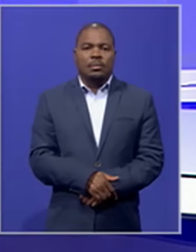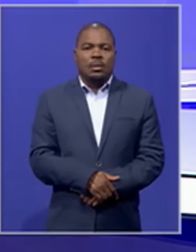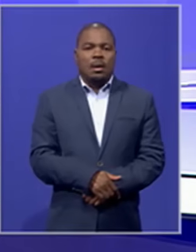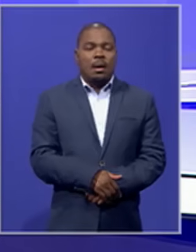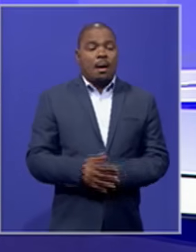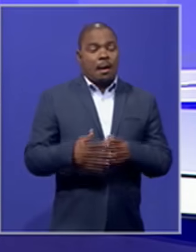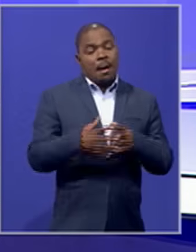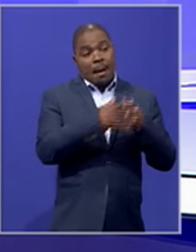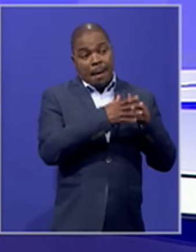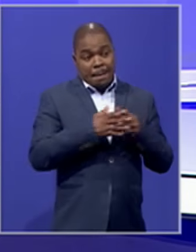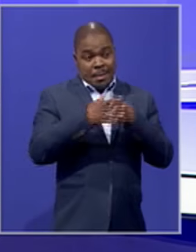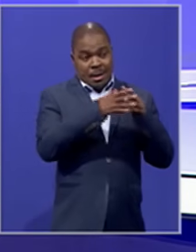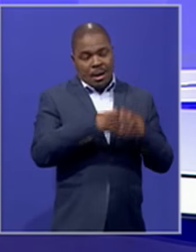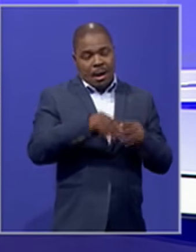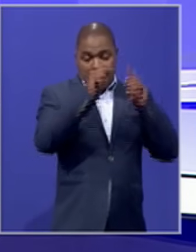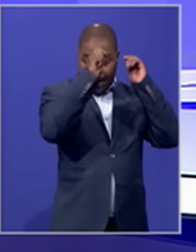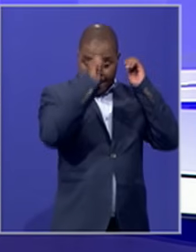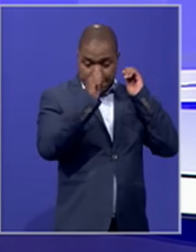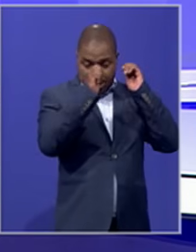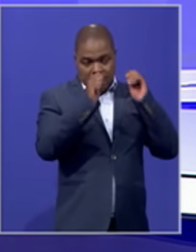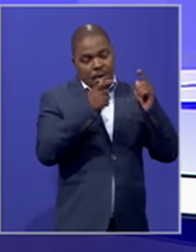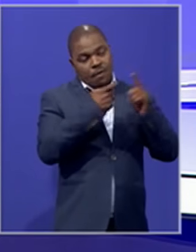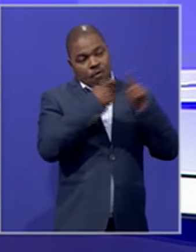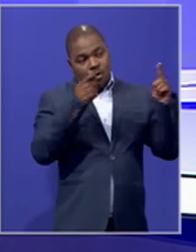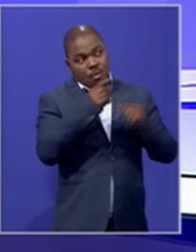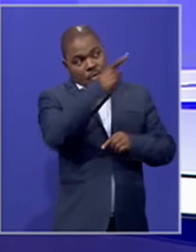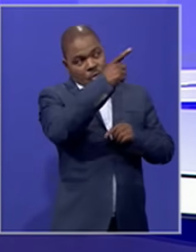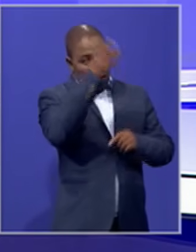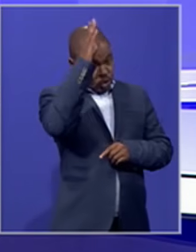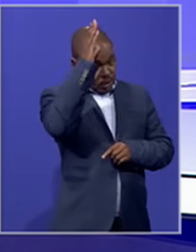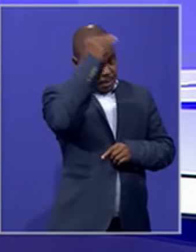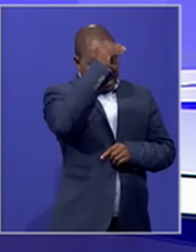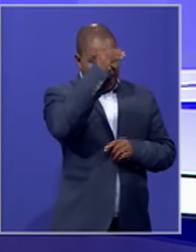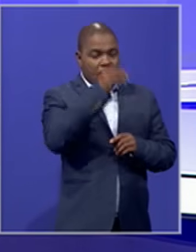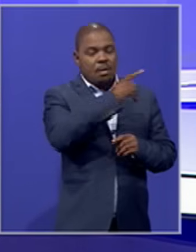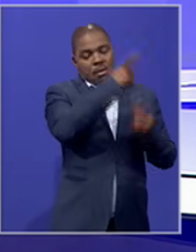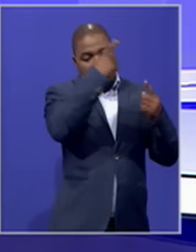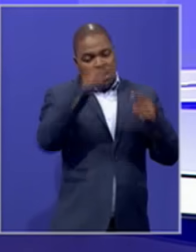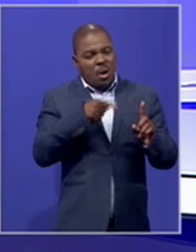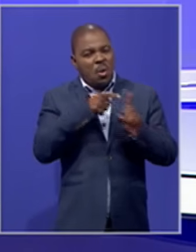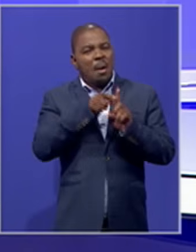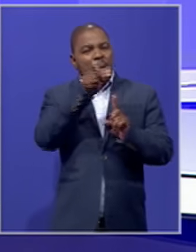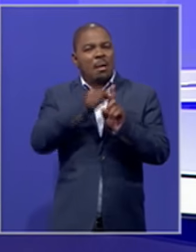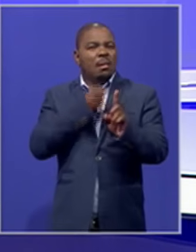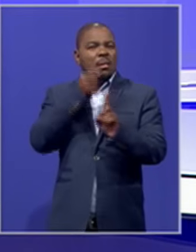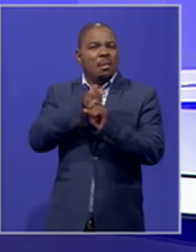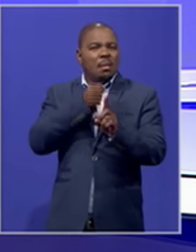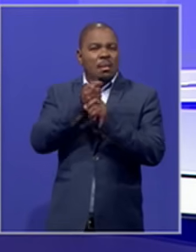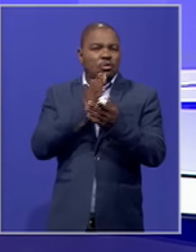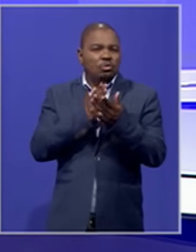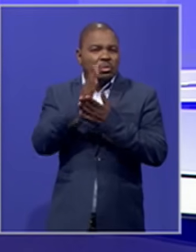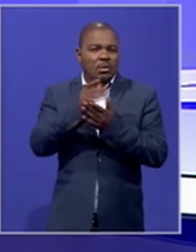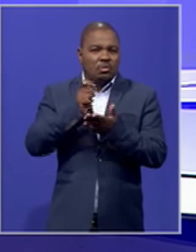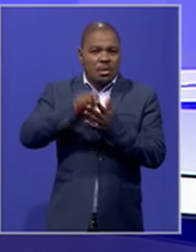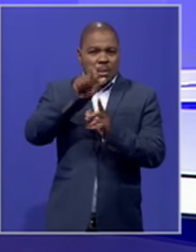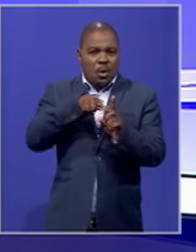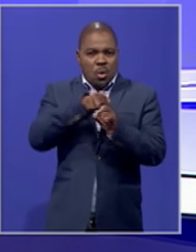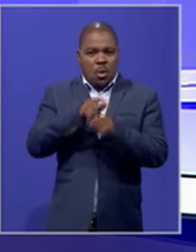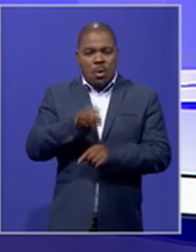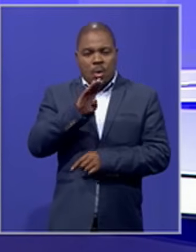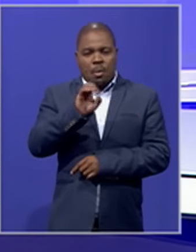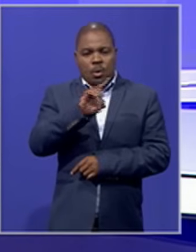Motseta yo a kgethilwego ke mopresidente wa naga ya America Donald Trump e le go molola ditokelo le mongwadi Leo Brent Bozell wa boraro